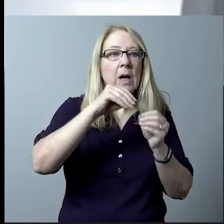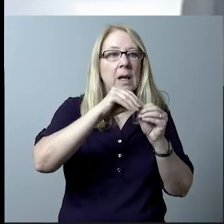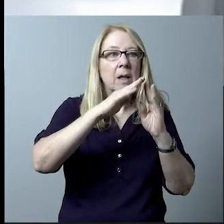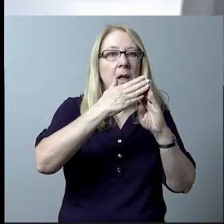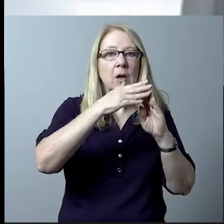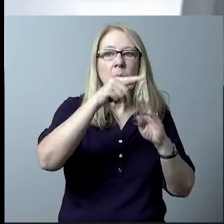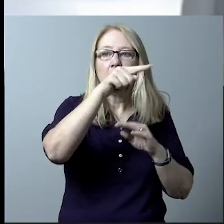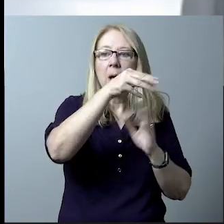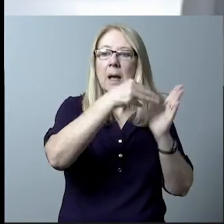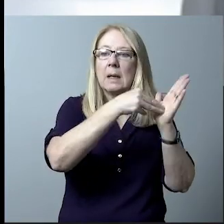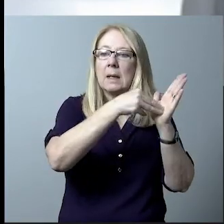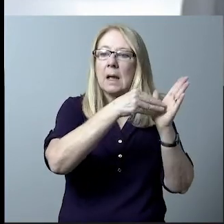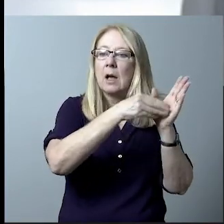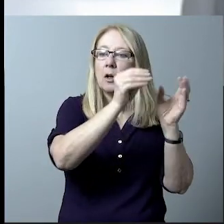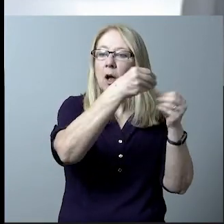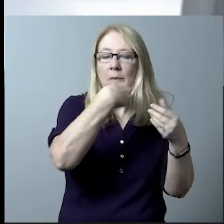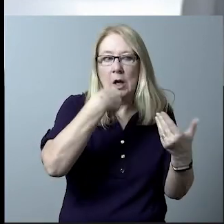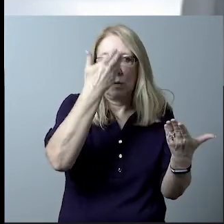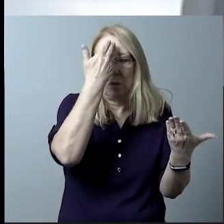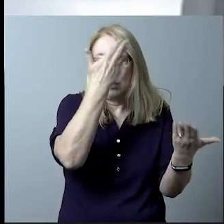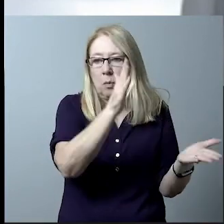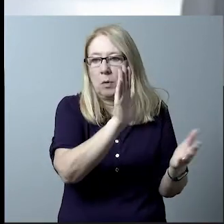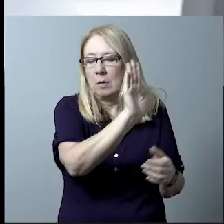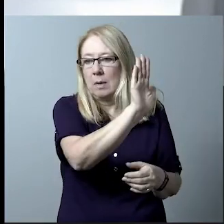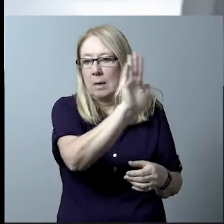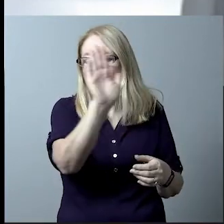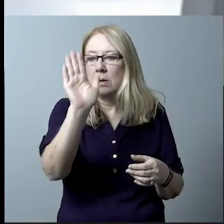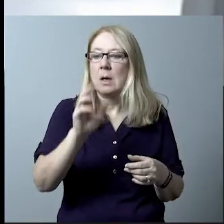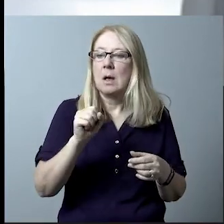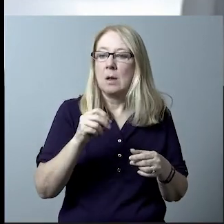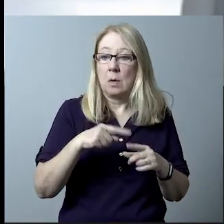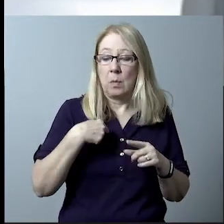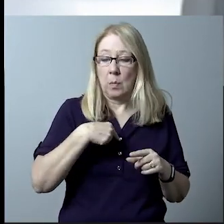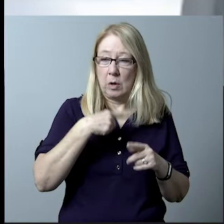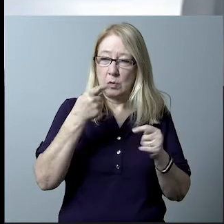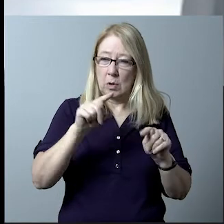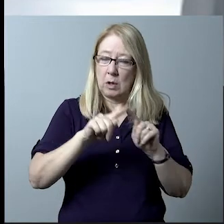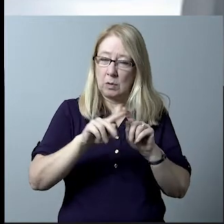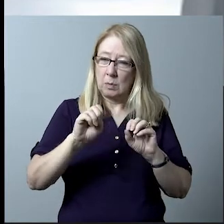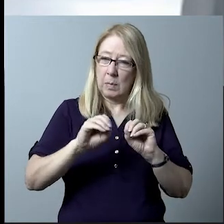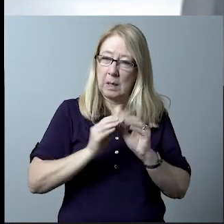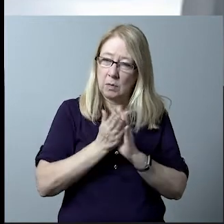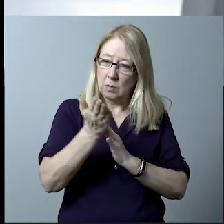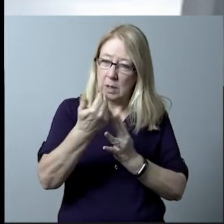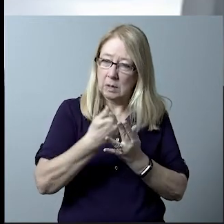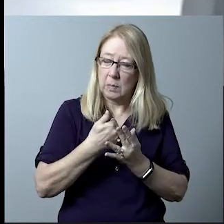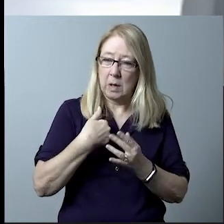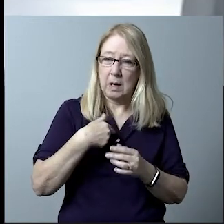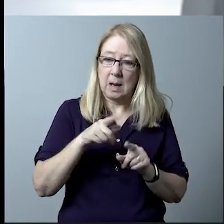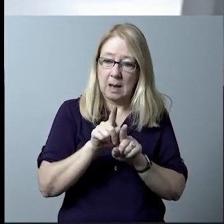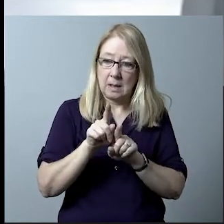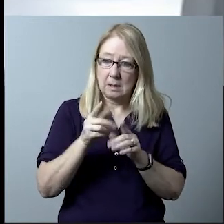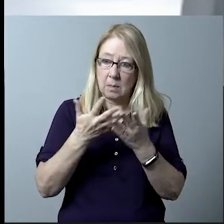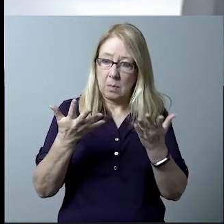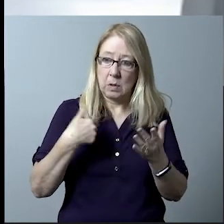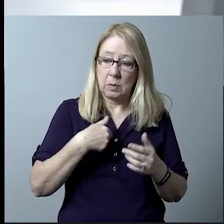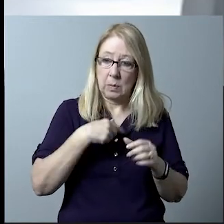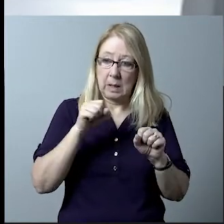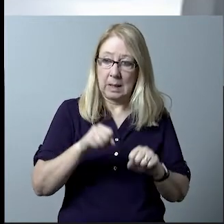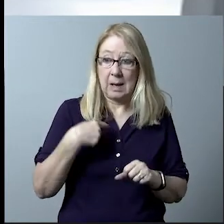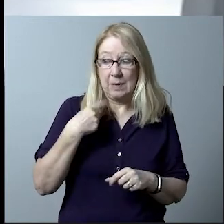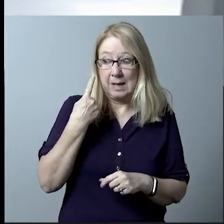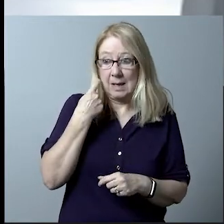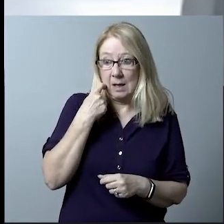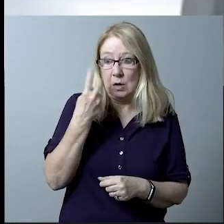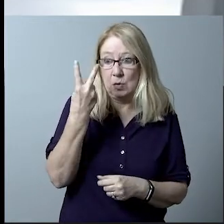done in the community, so we aren't able to add that information. But it is updated daily. We're being as transparent as we possibly can. I'll tell you right now,